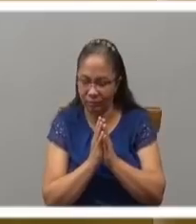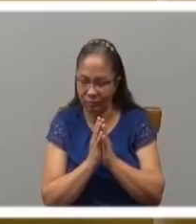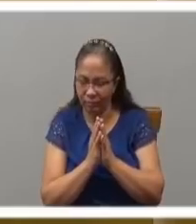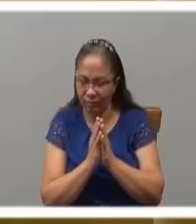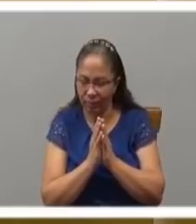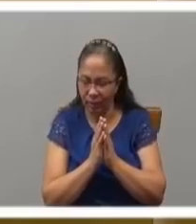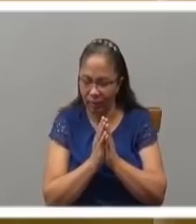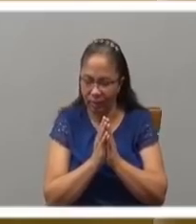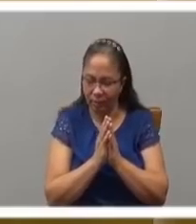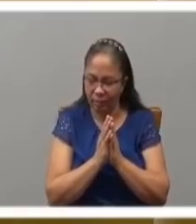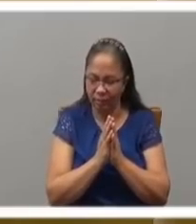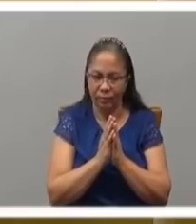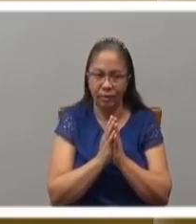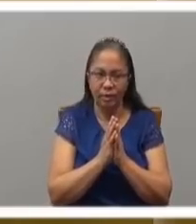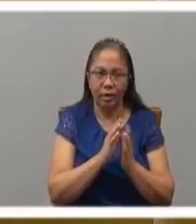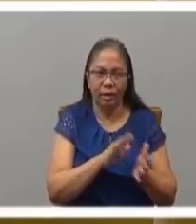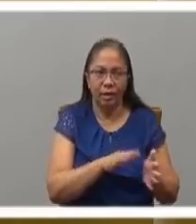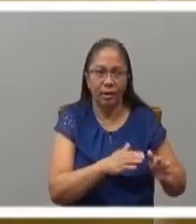reconciled.